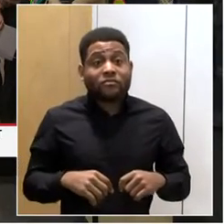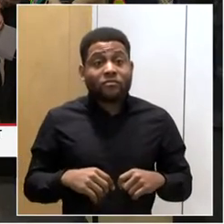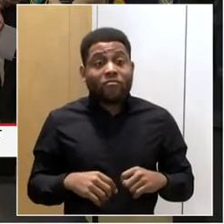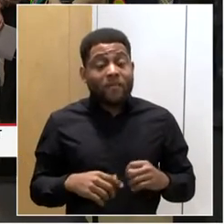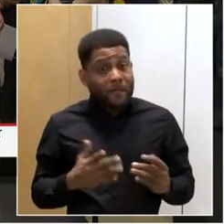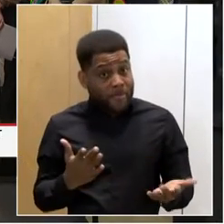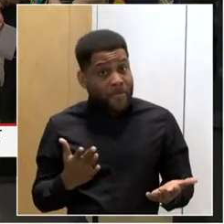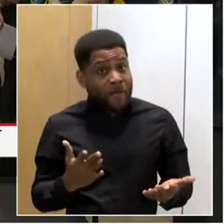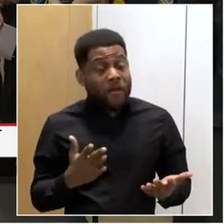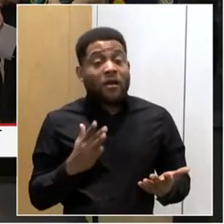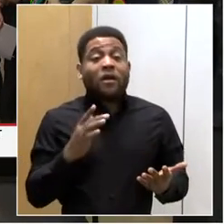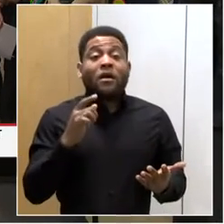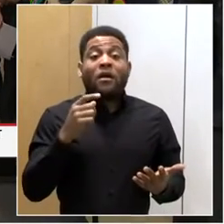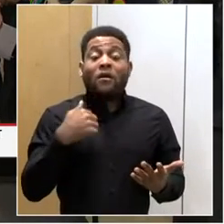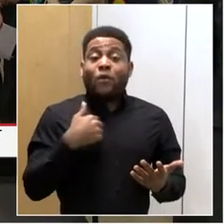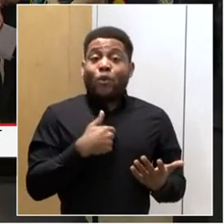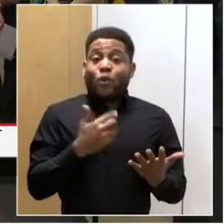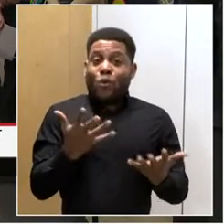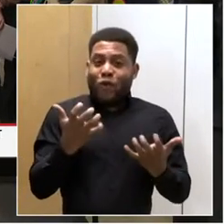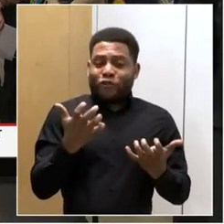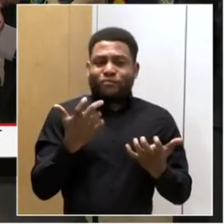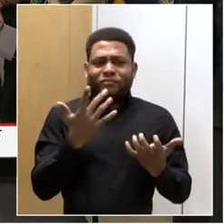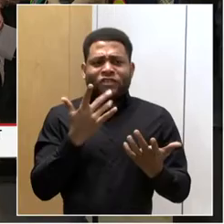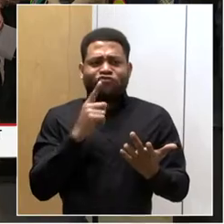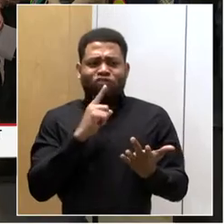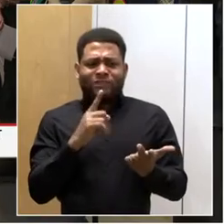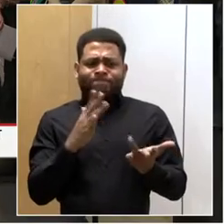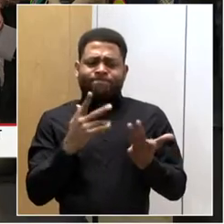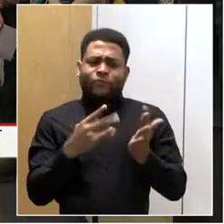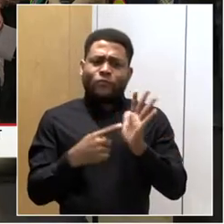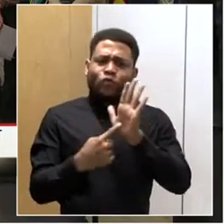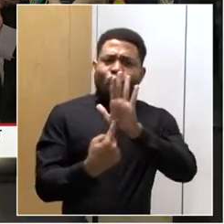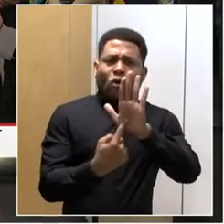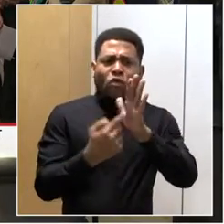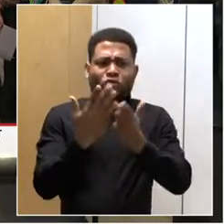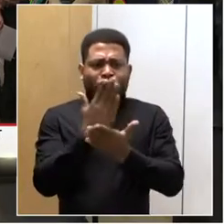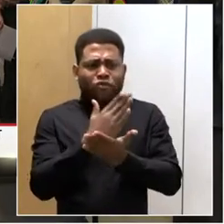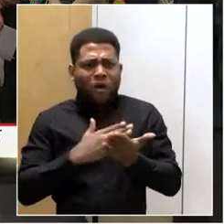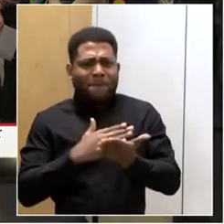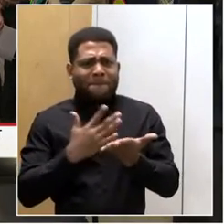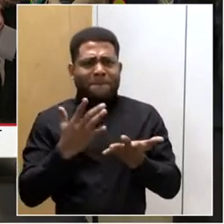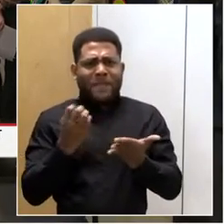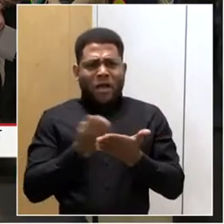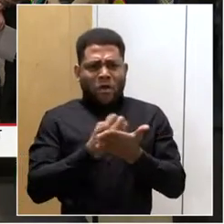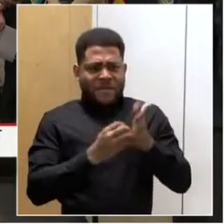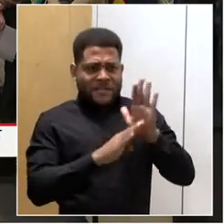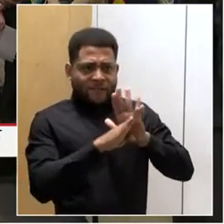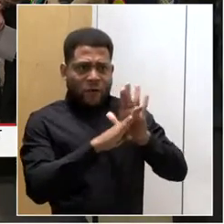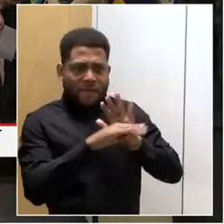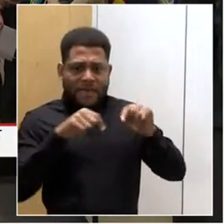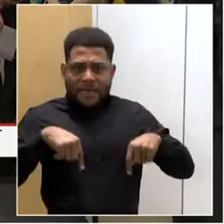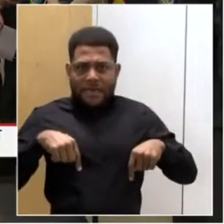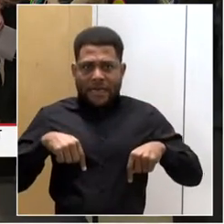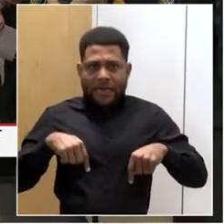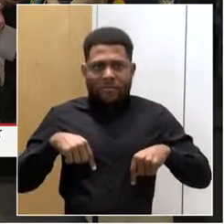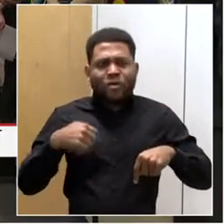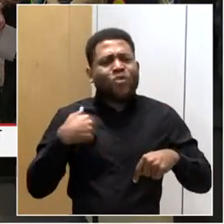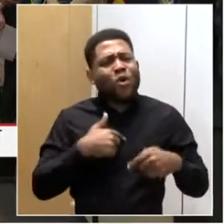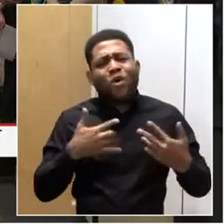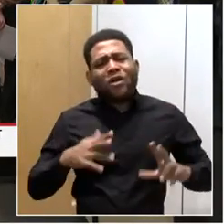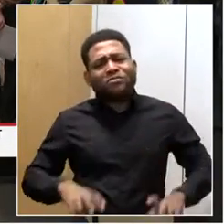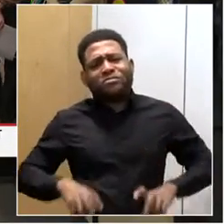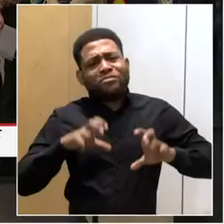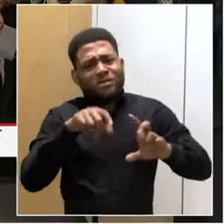that, we just wanted to highlight some economic development investments that we are making,